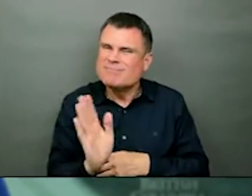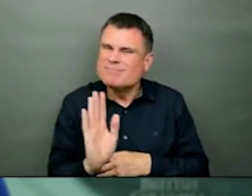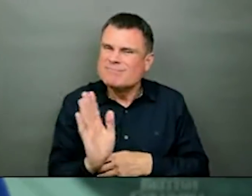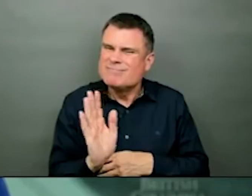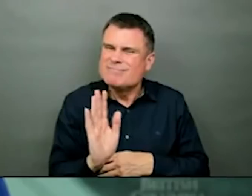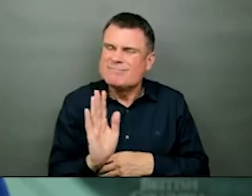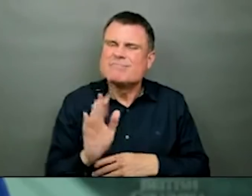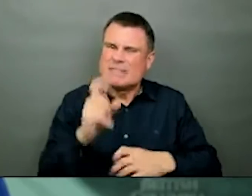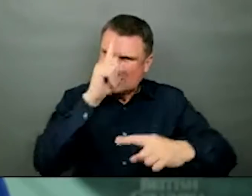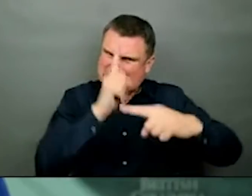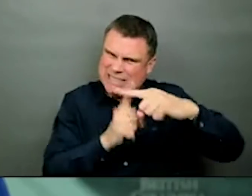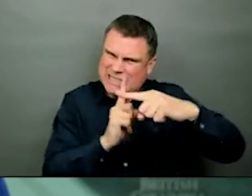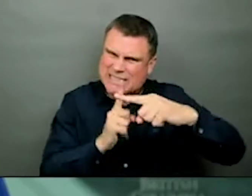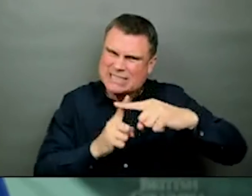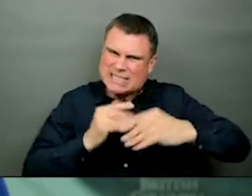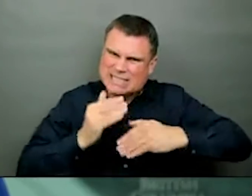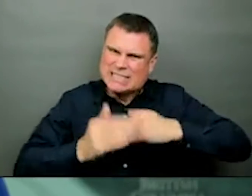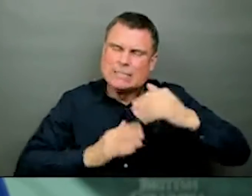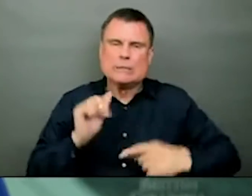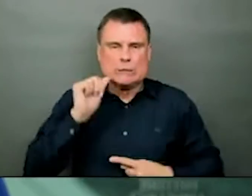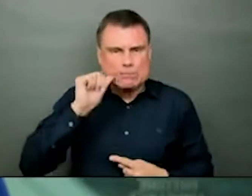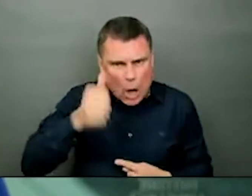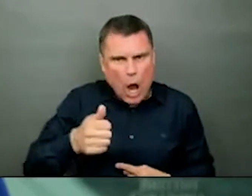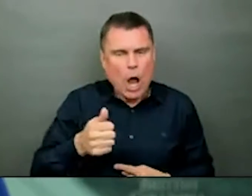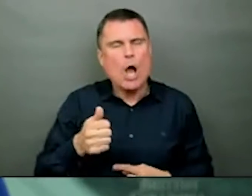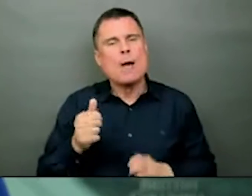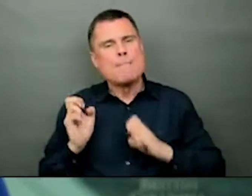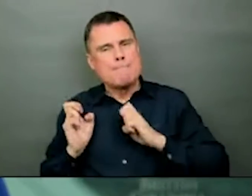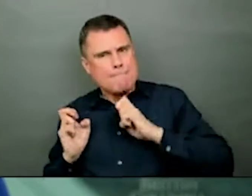Dr. Gustafson. In short,